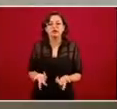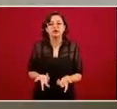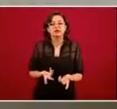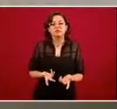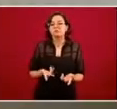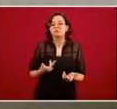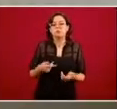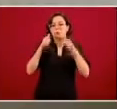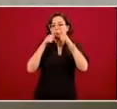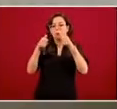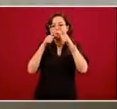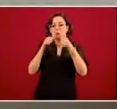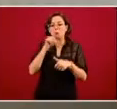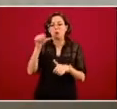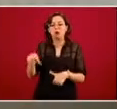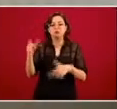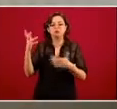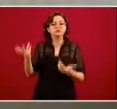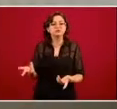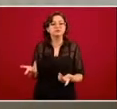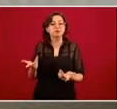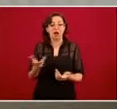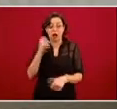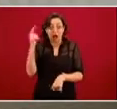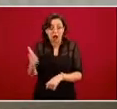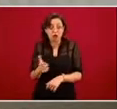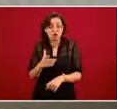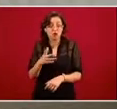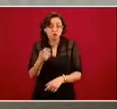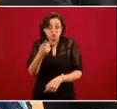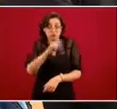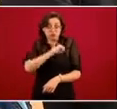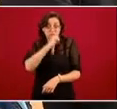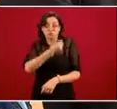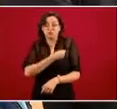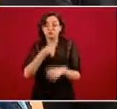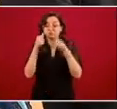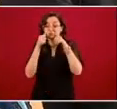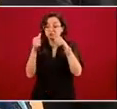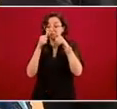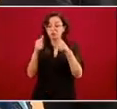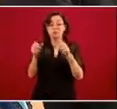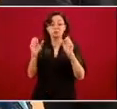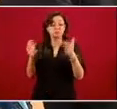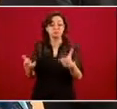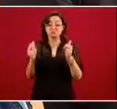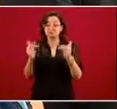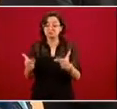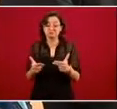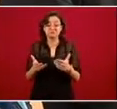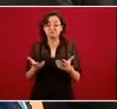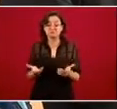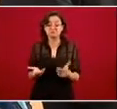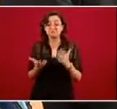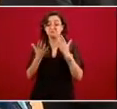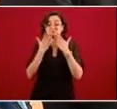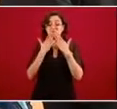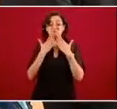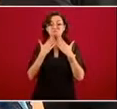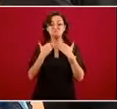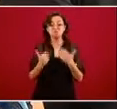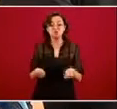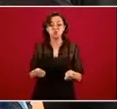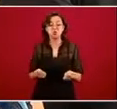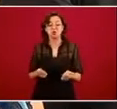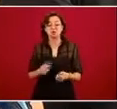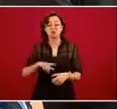complete abandonment. And I don't know if they are in a more vulnerable situation in the face of this pandemic. And are you having some